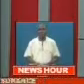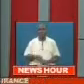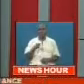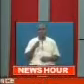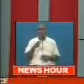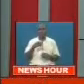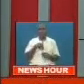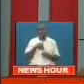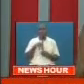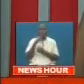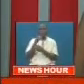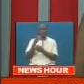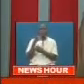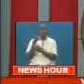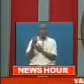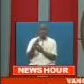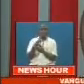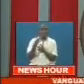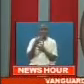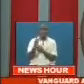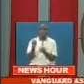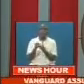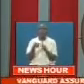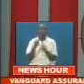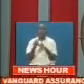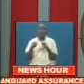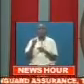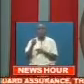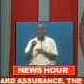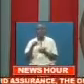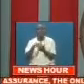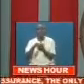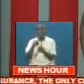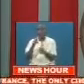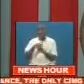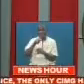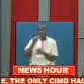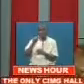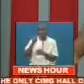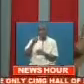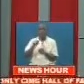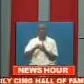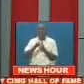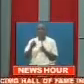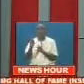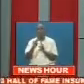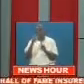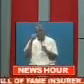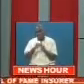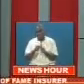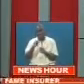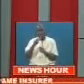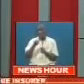For those who own shares in a number of companies and attend annual general meetings regularly, the name J.K. Annan should evoke some memories.